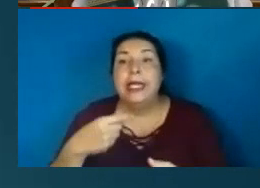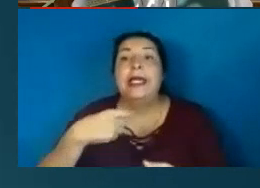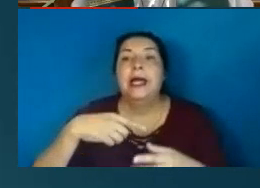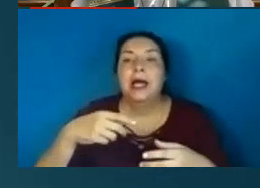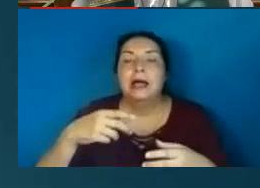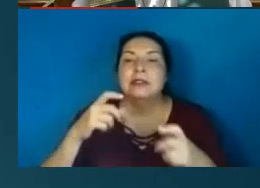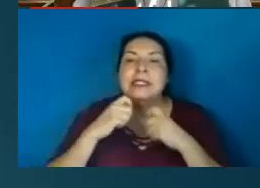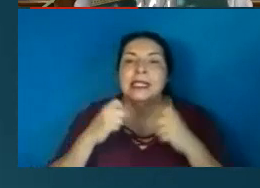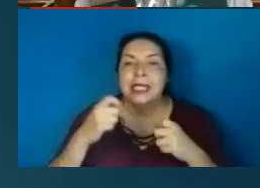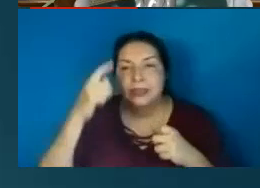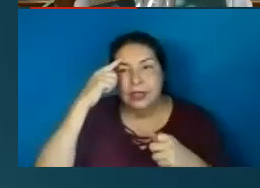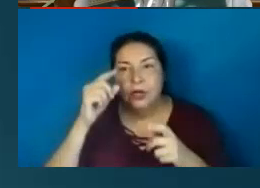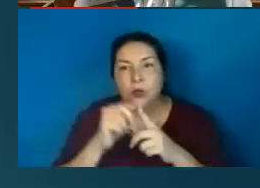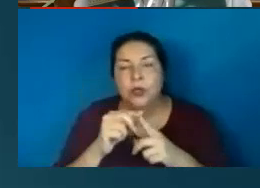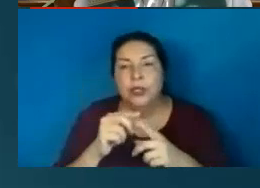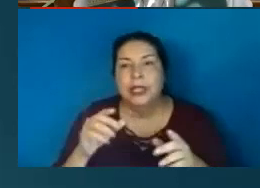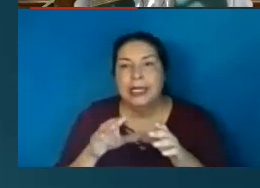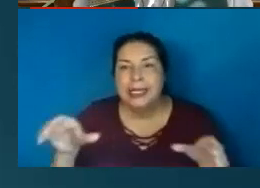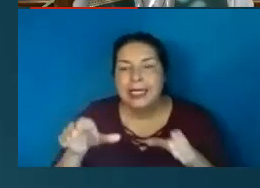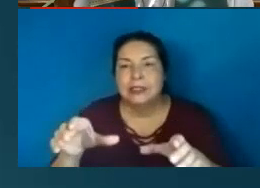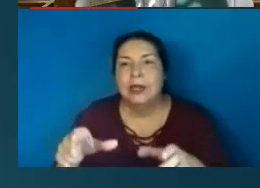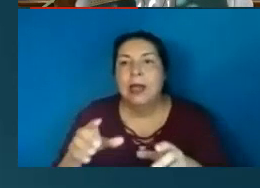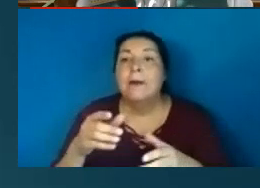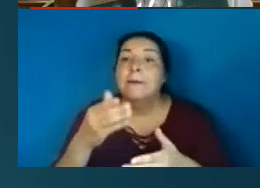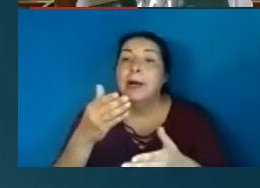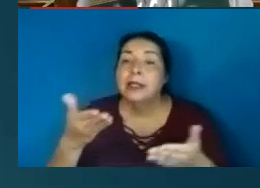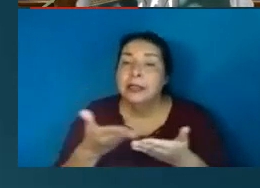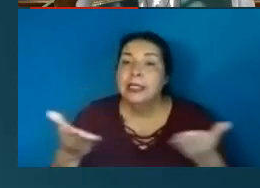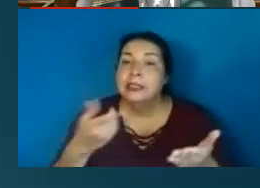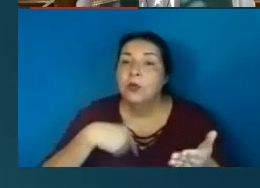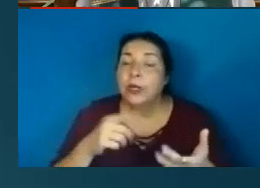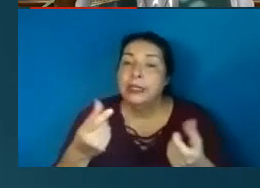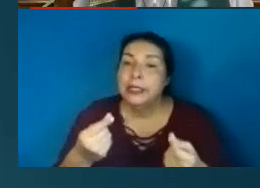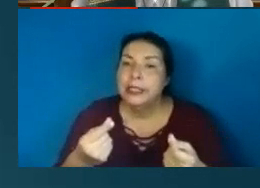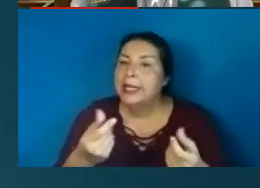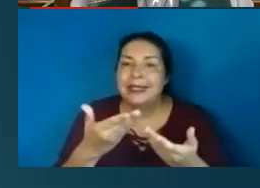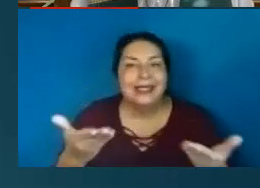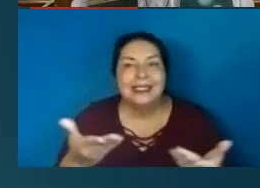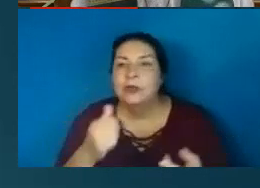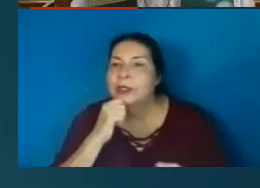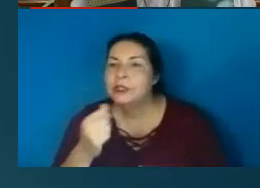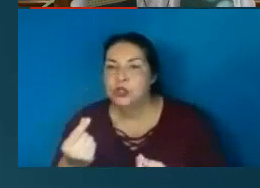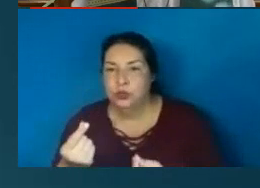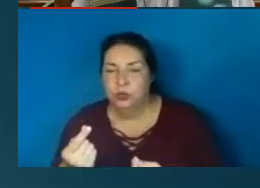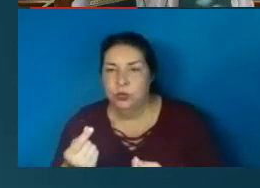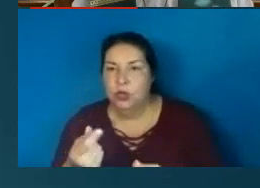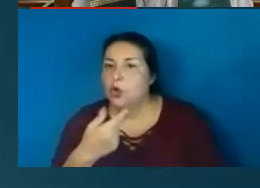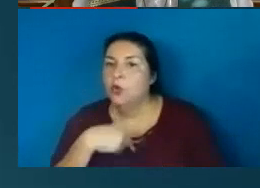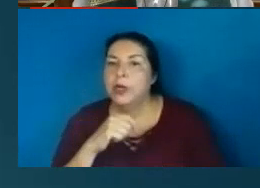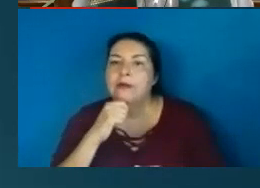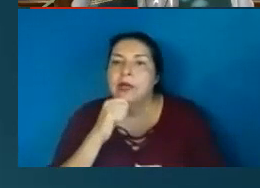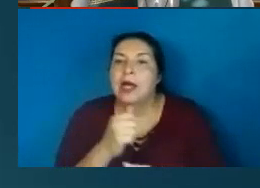by what we have done and by what we have left undone. We have not loved you with our whole